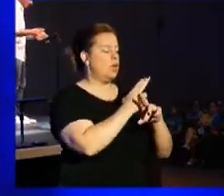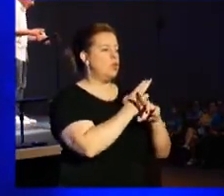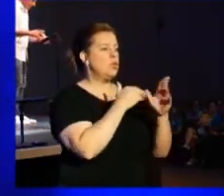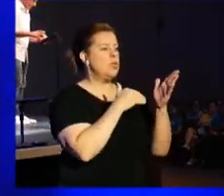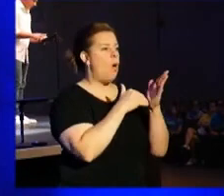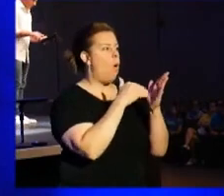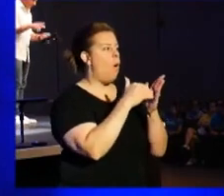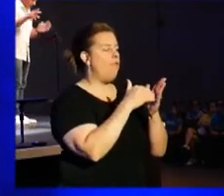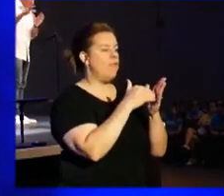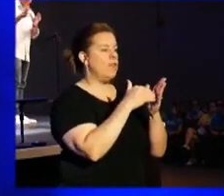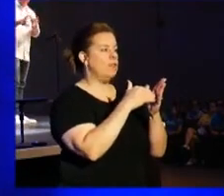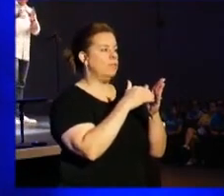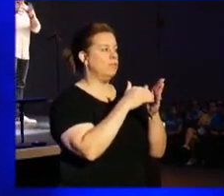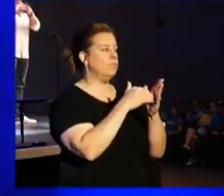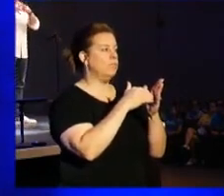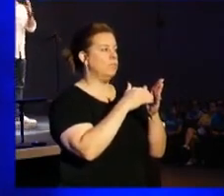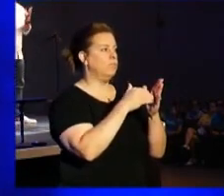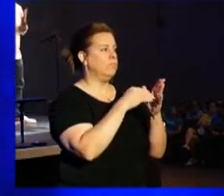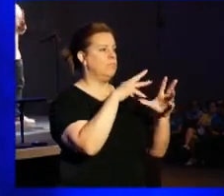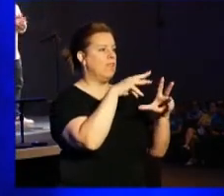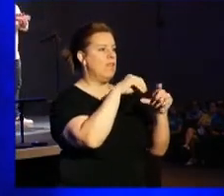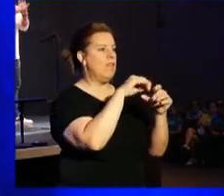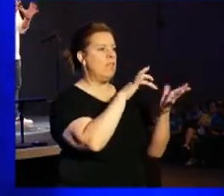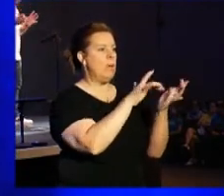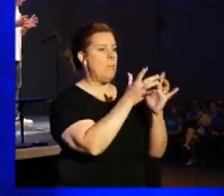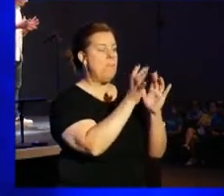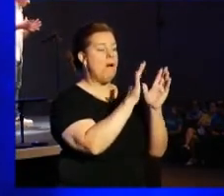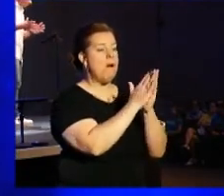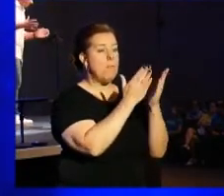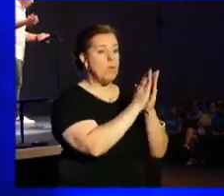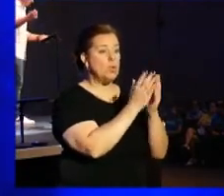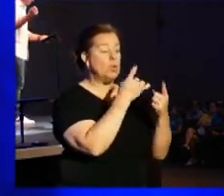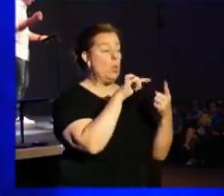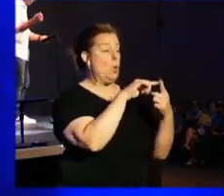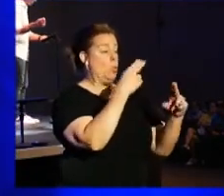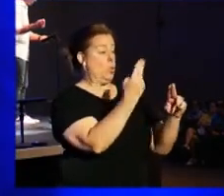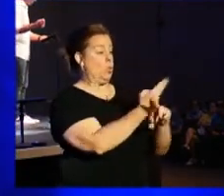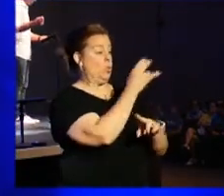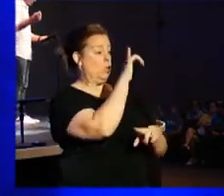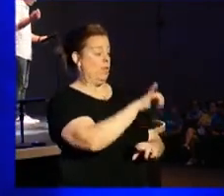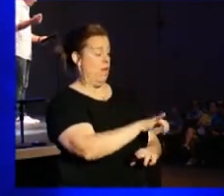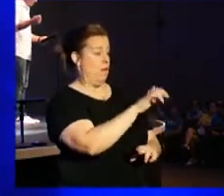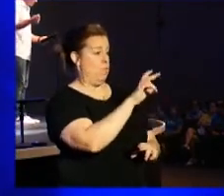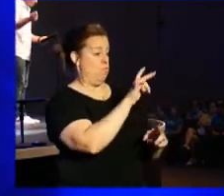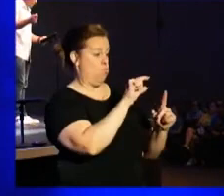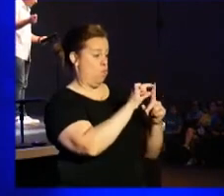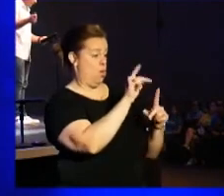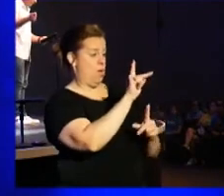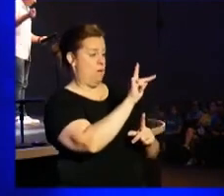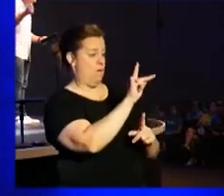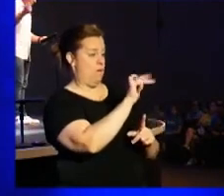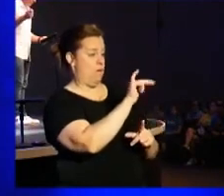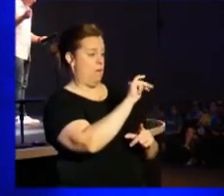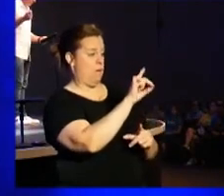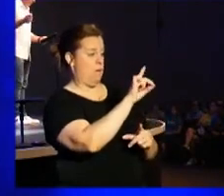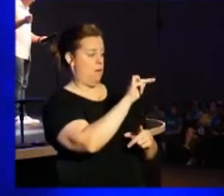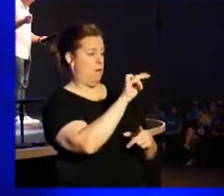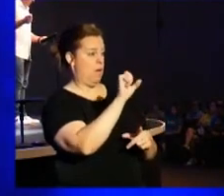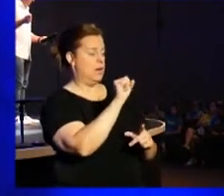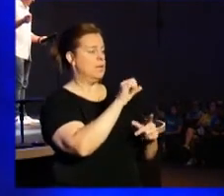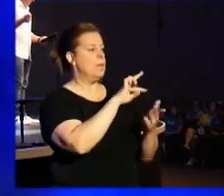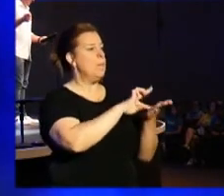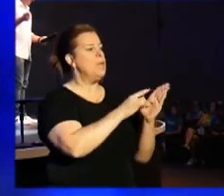books of the Bible. And in this particular instance, when it's used in the Bible, Christotes describes a way of treating